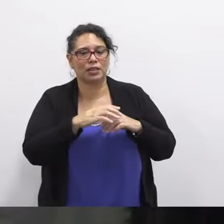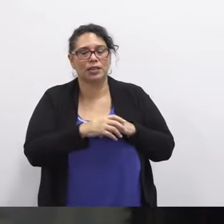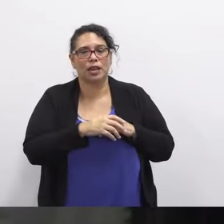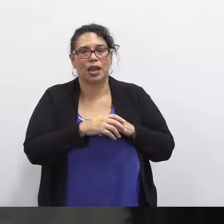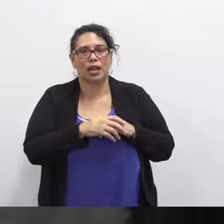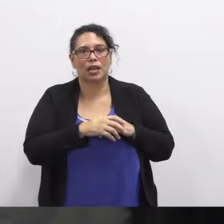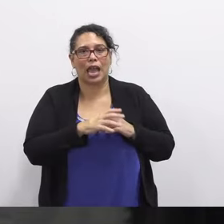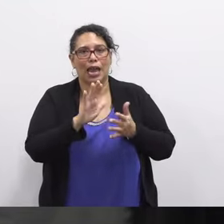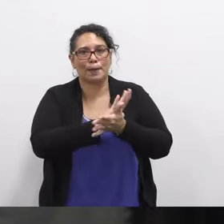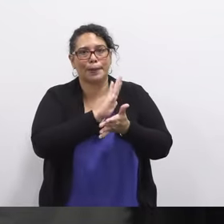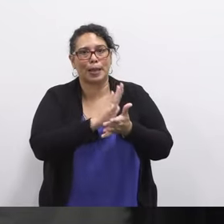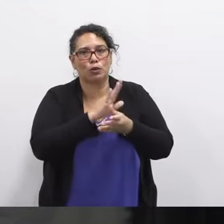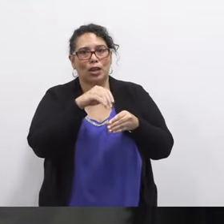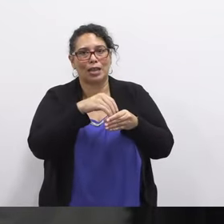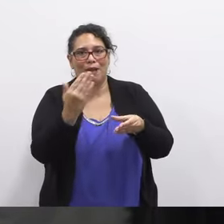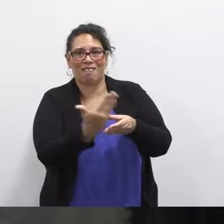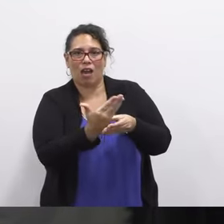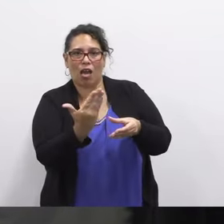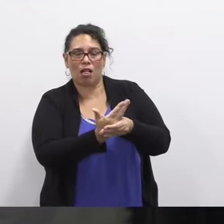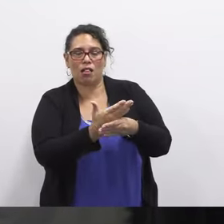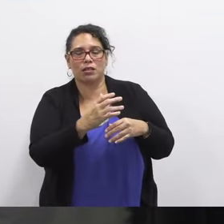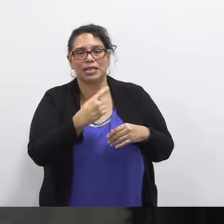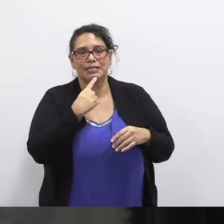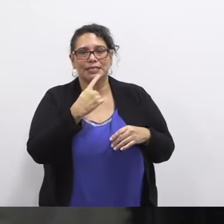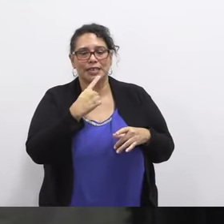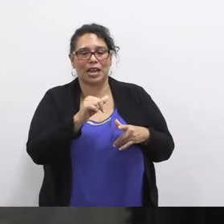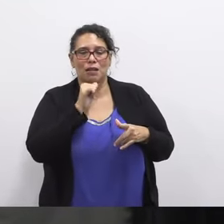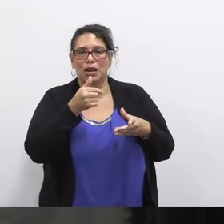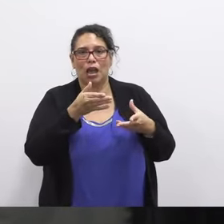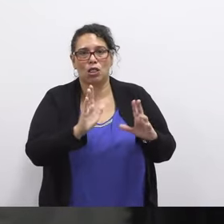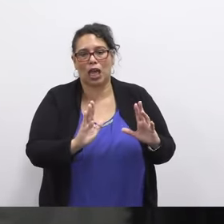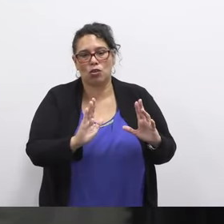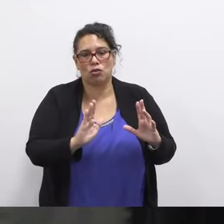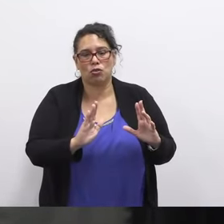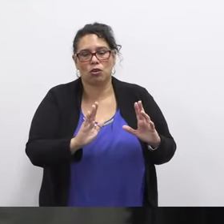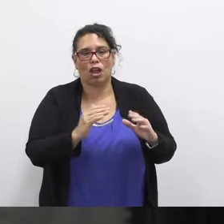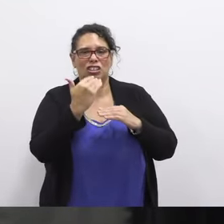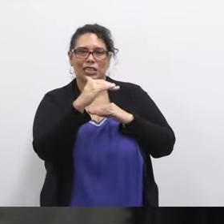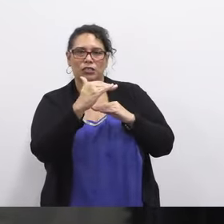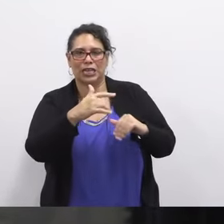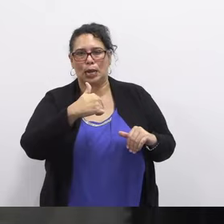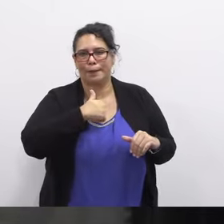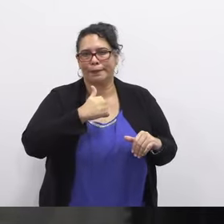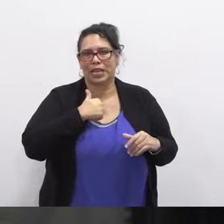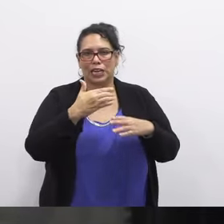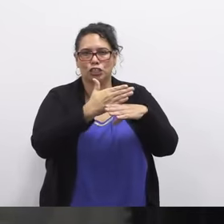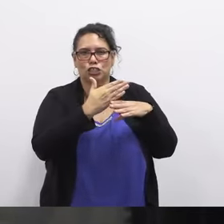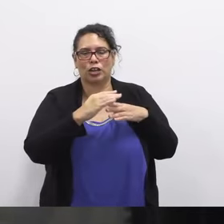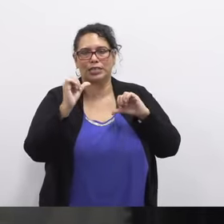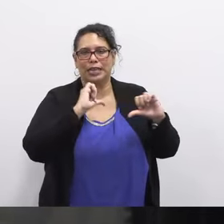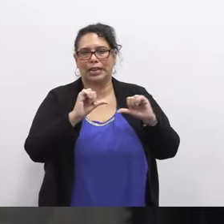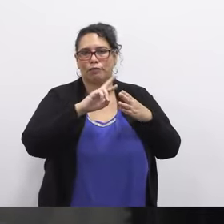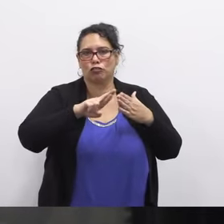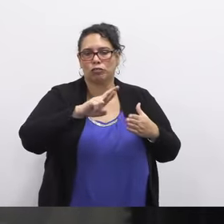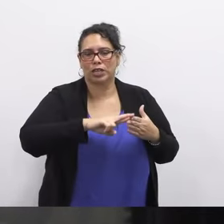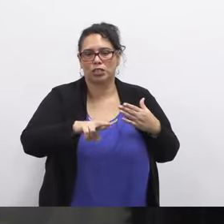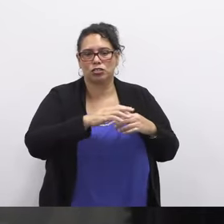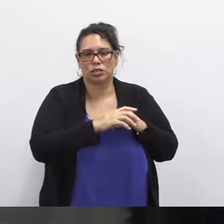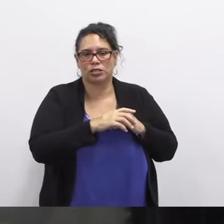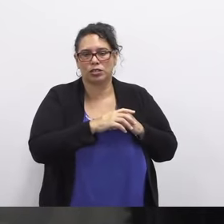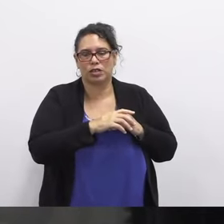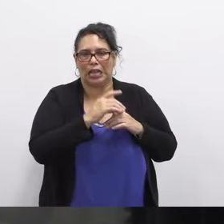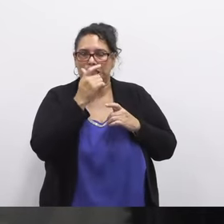paper put in my file that says that I'm not allowed, you know, restricting me from sharing scientific research, which it's